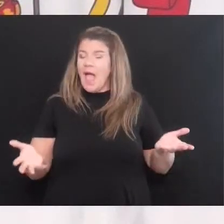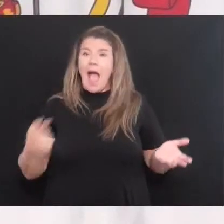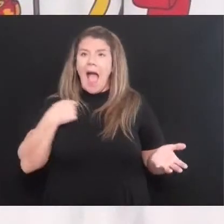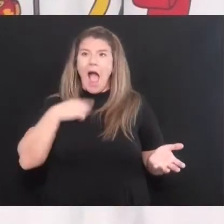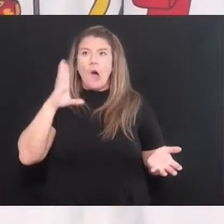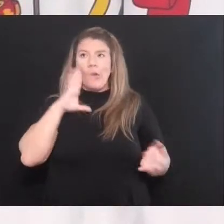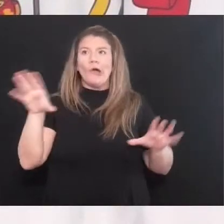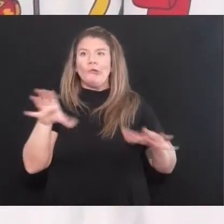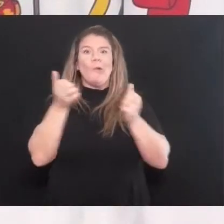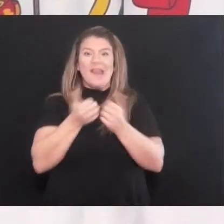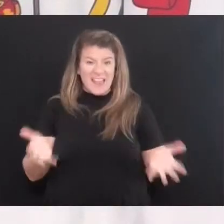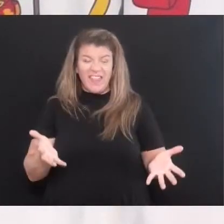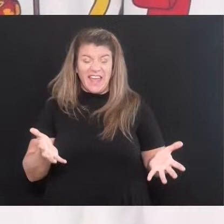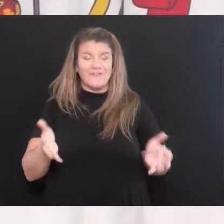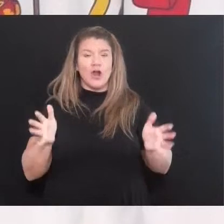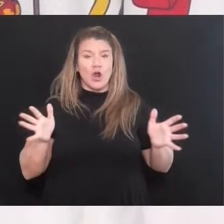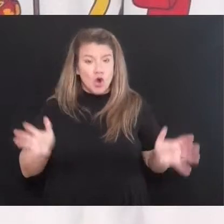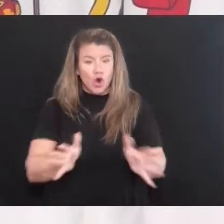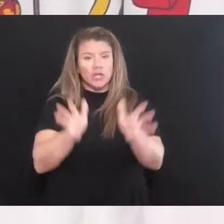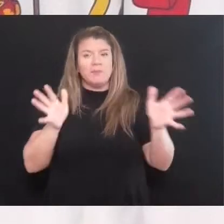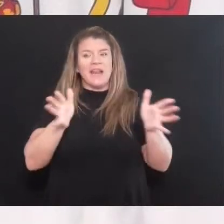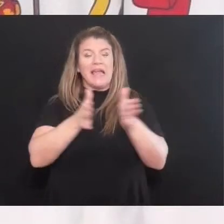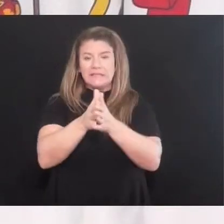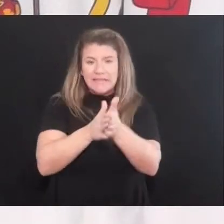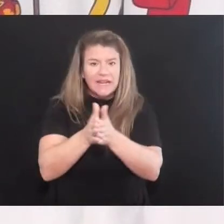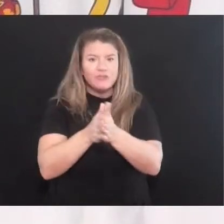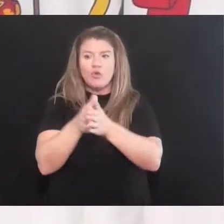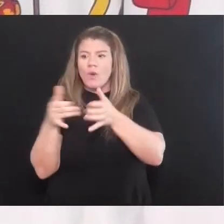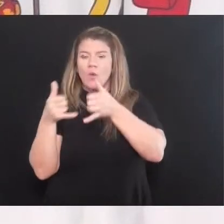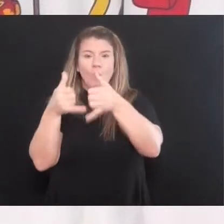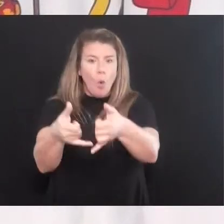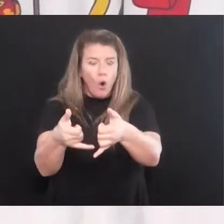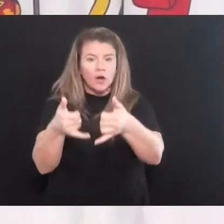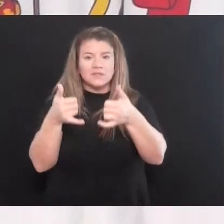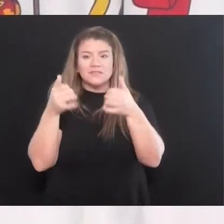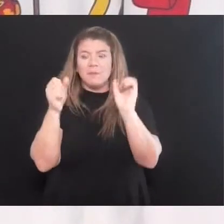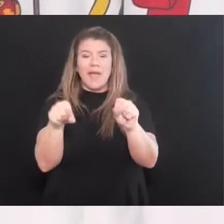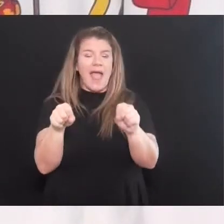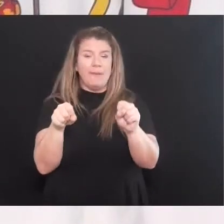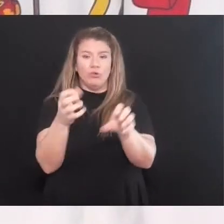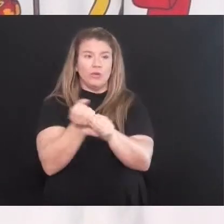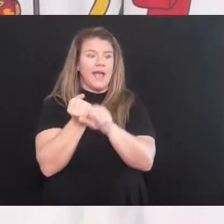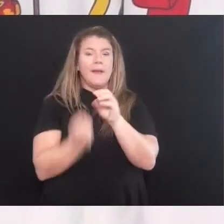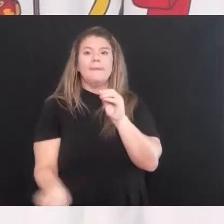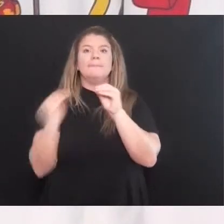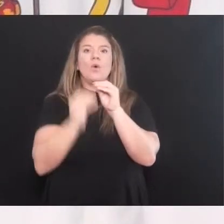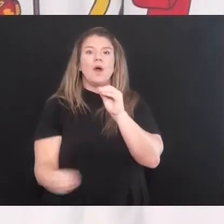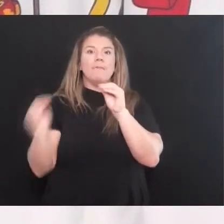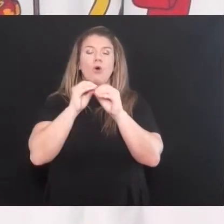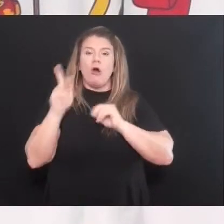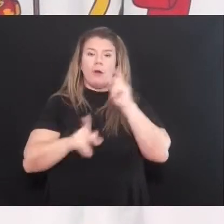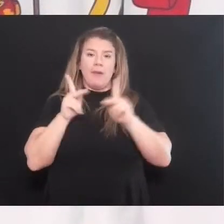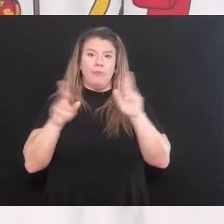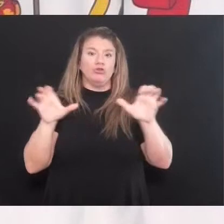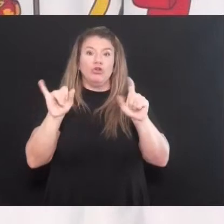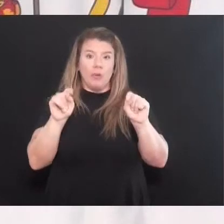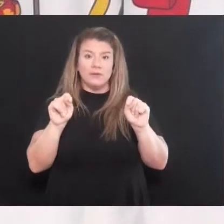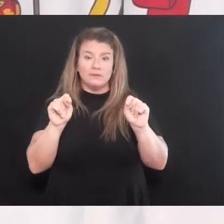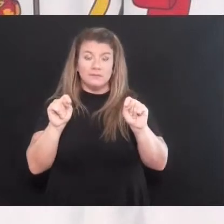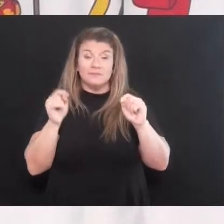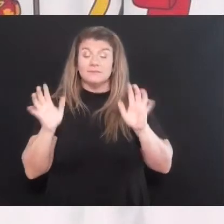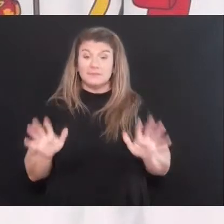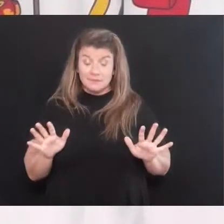do anything as far as encouragement and incentives to be able to get more and more people across the finish line.